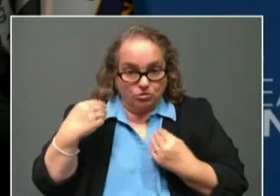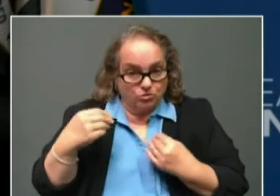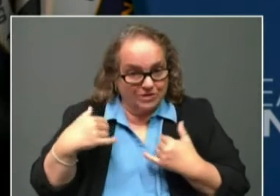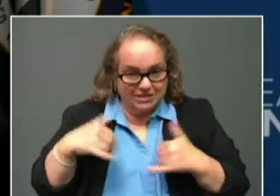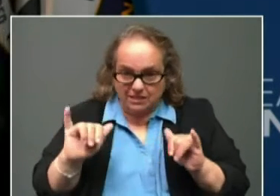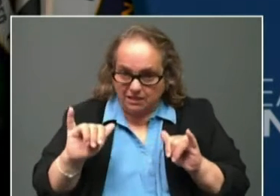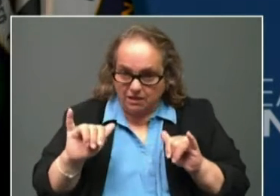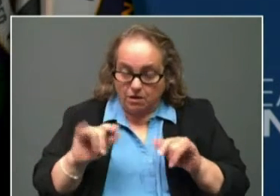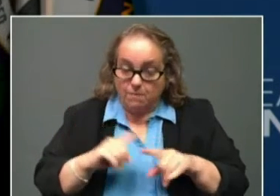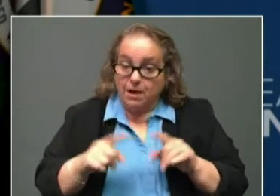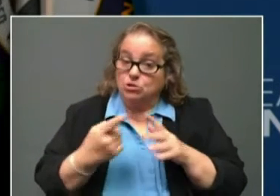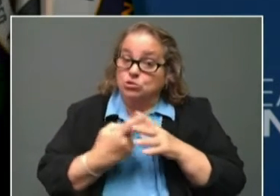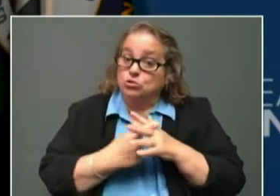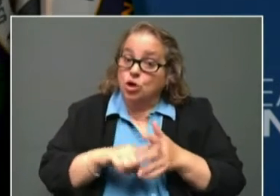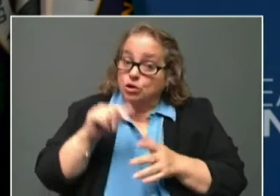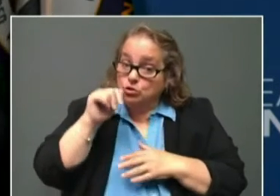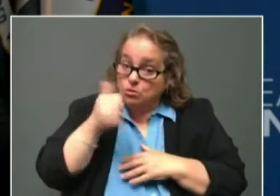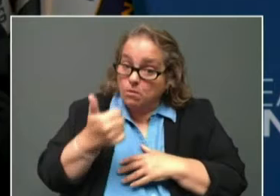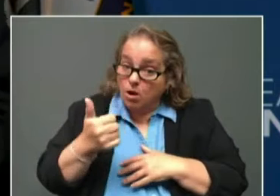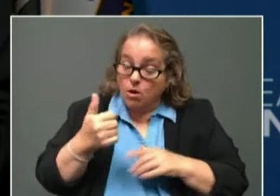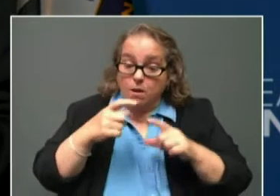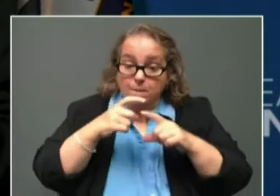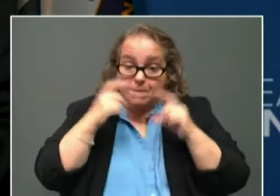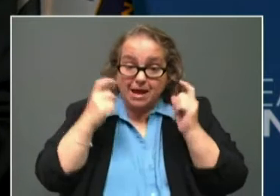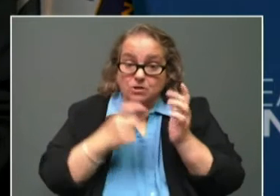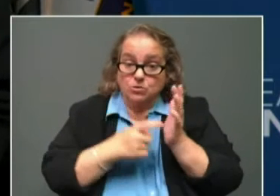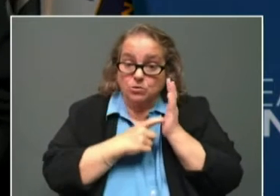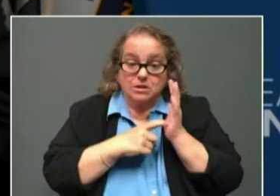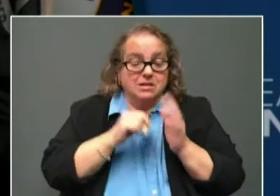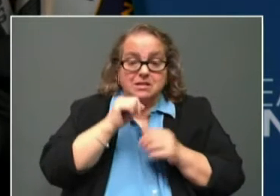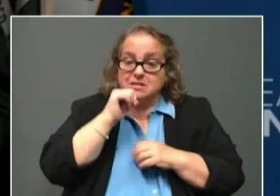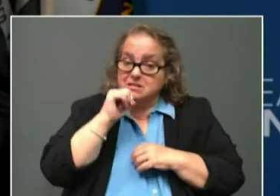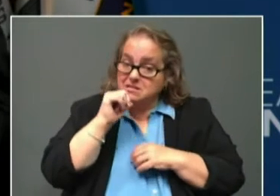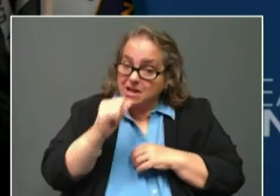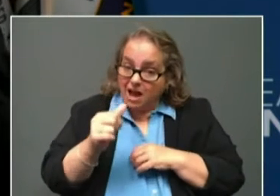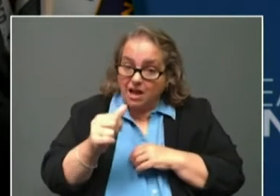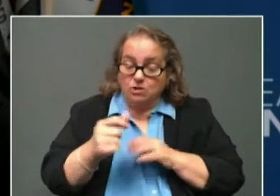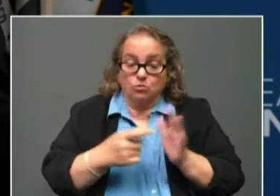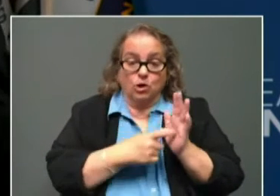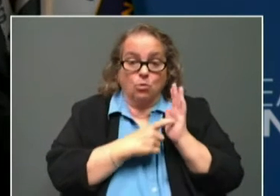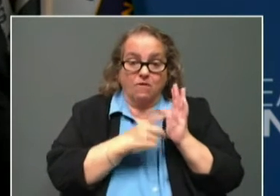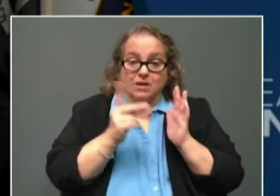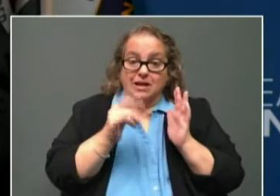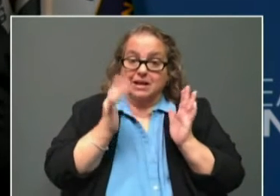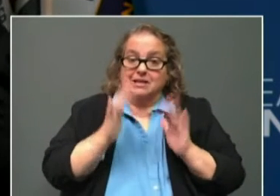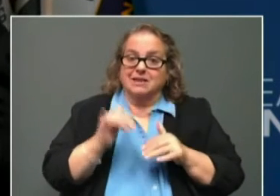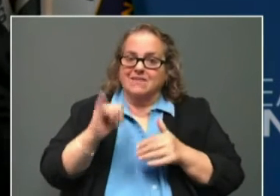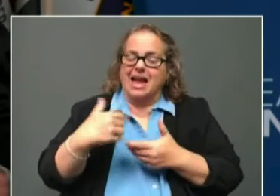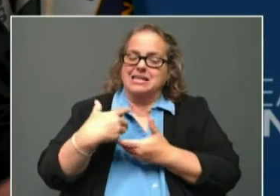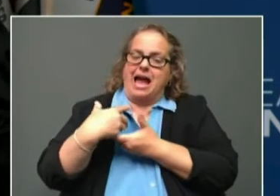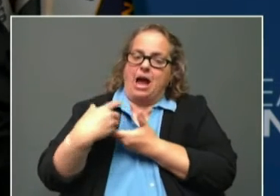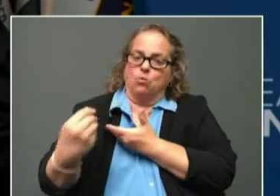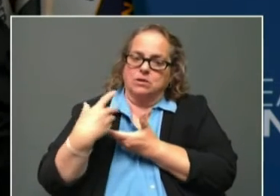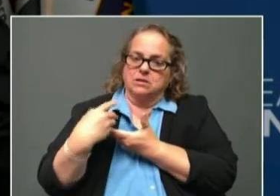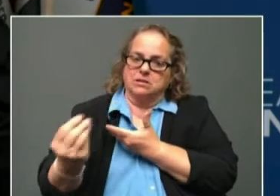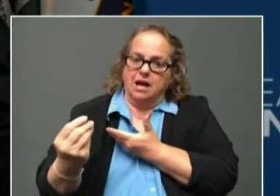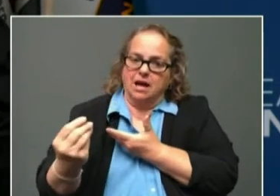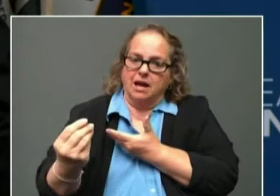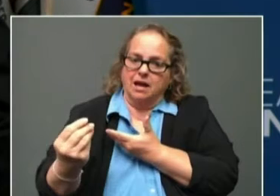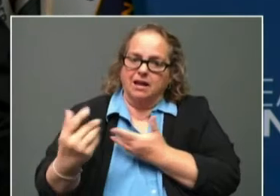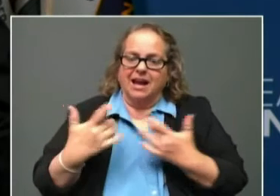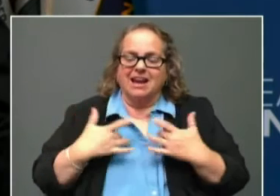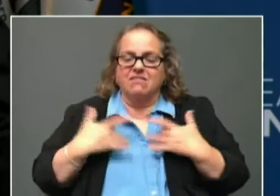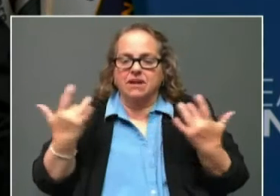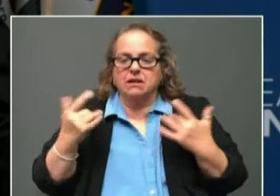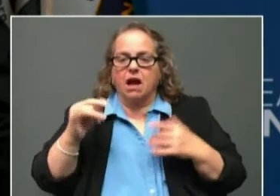starting tomorrow, the mask mandate is no longer in effect for Kentuckians that are outdoors at events of